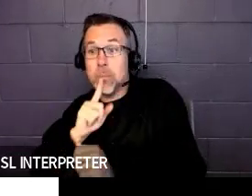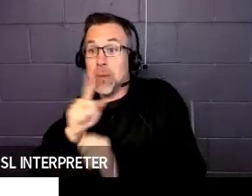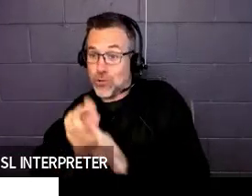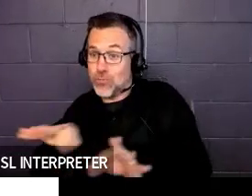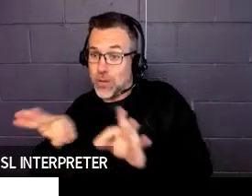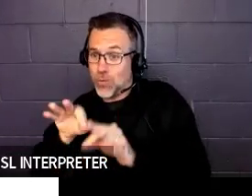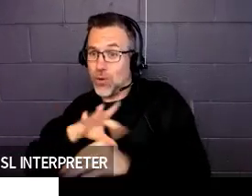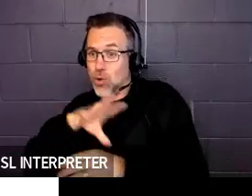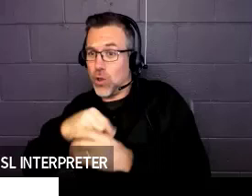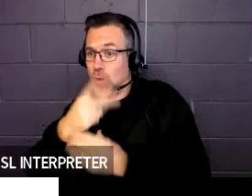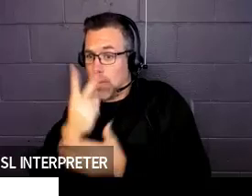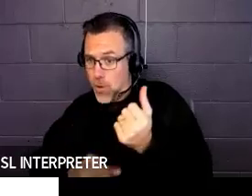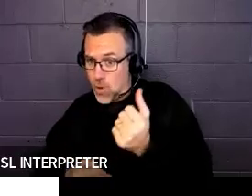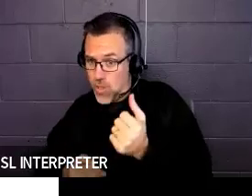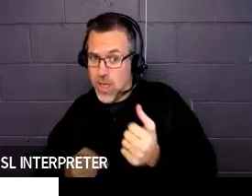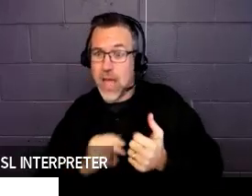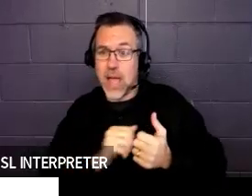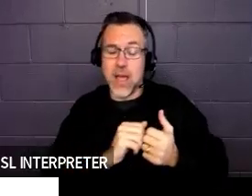that 4C.